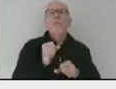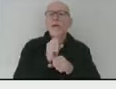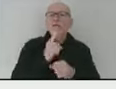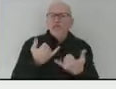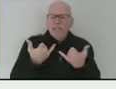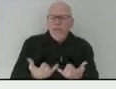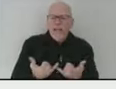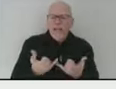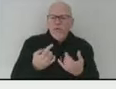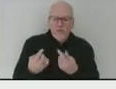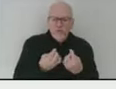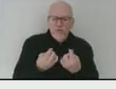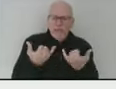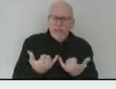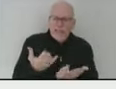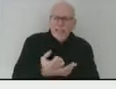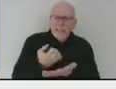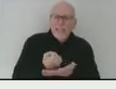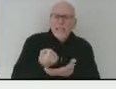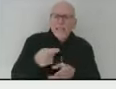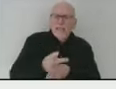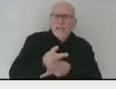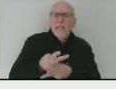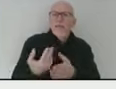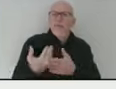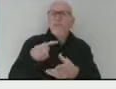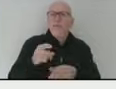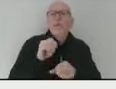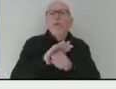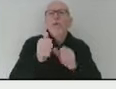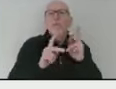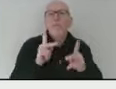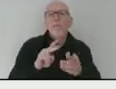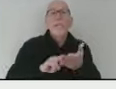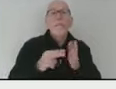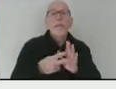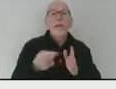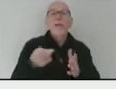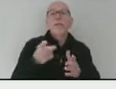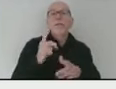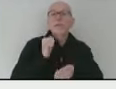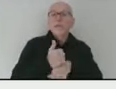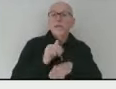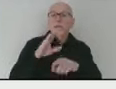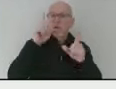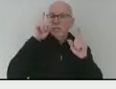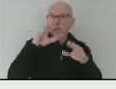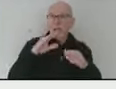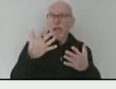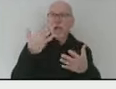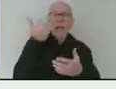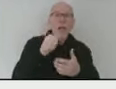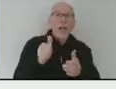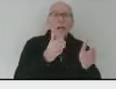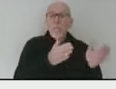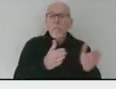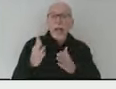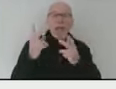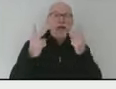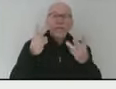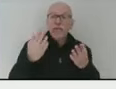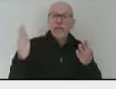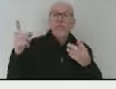reduce the risk of exposing others. These steps could include setting the expectations up front that any planned visitors will